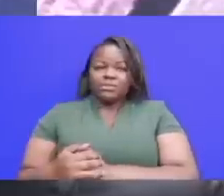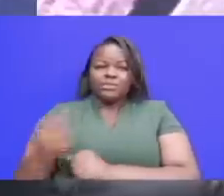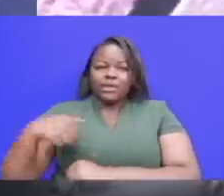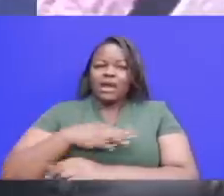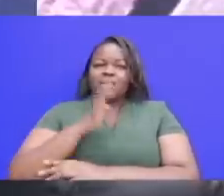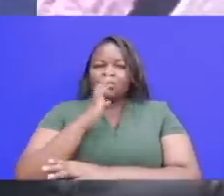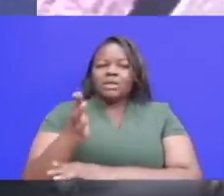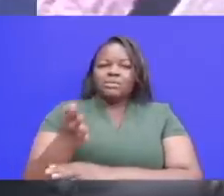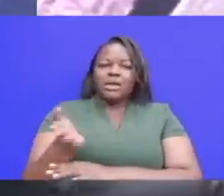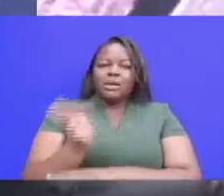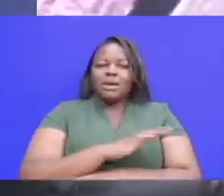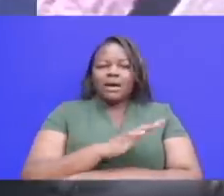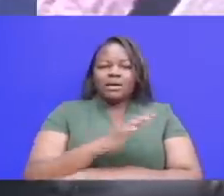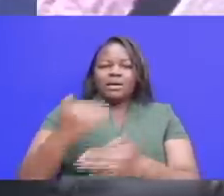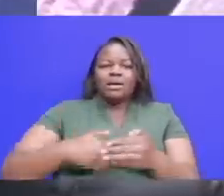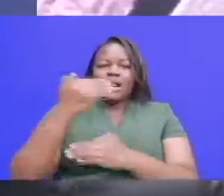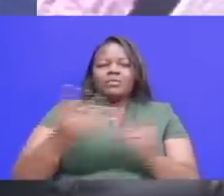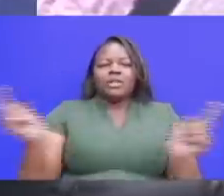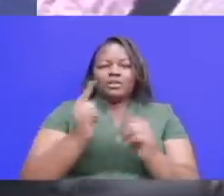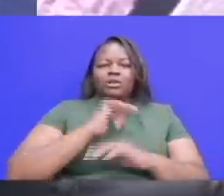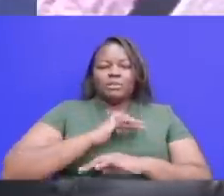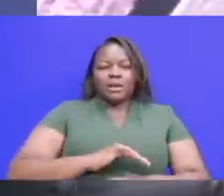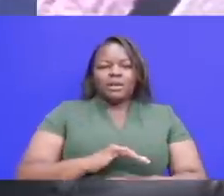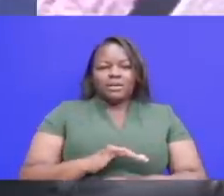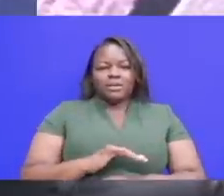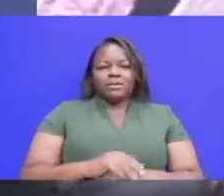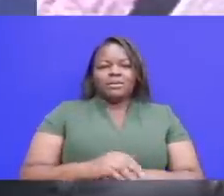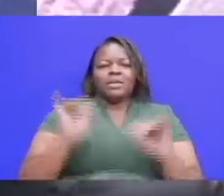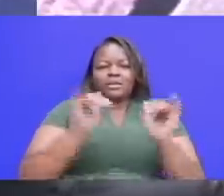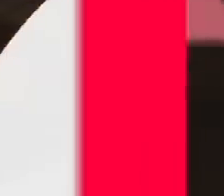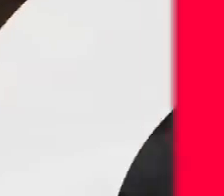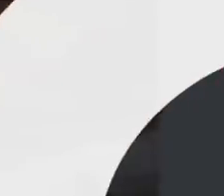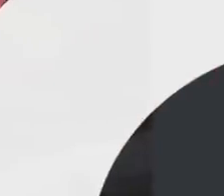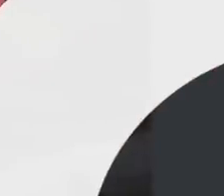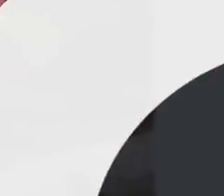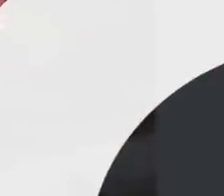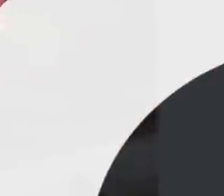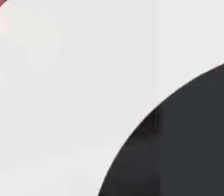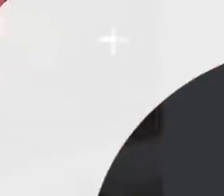be right back after this short break. Stay with us.